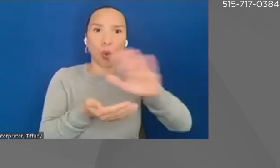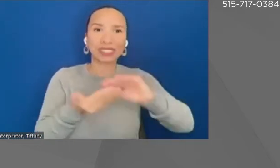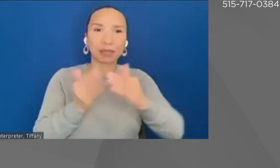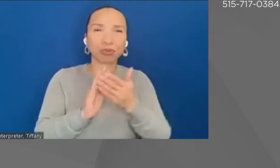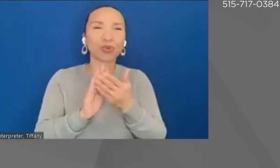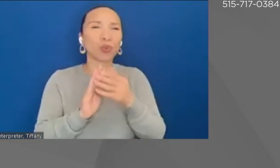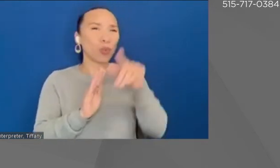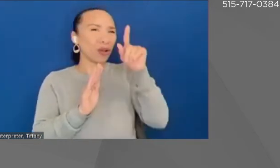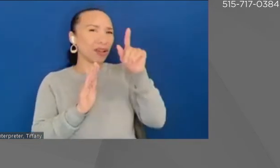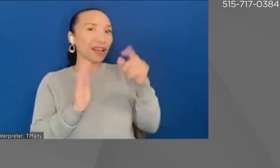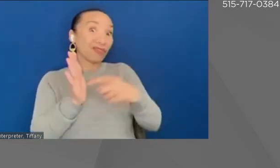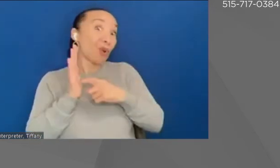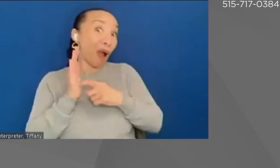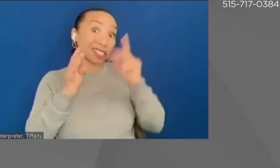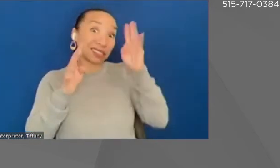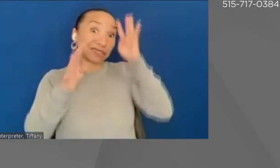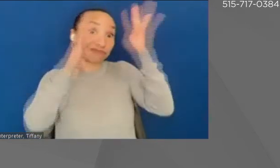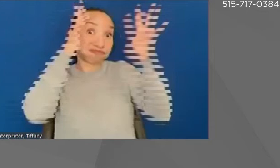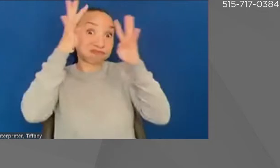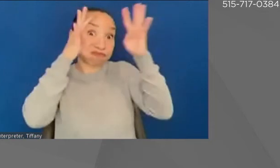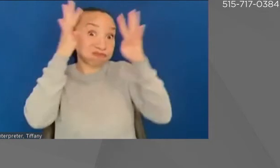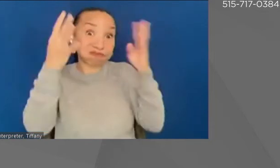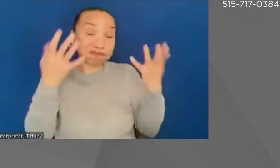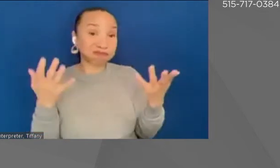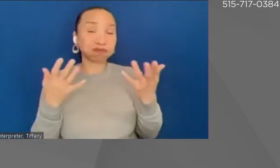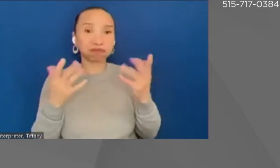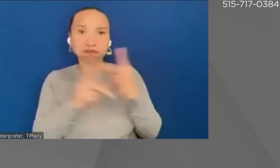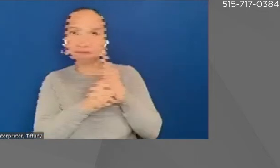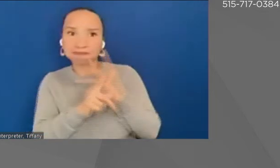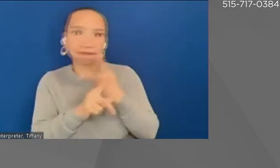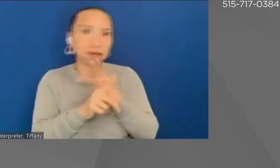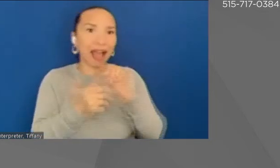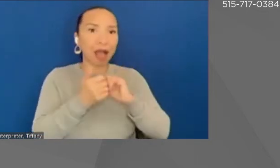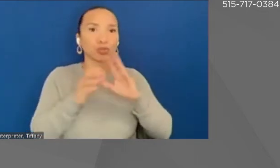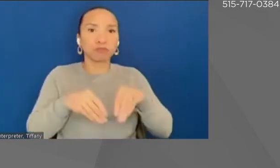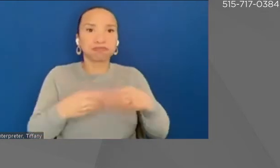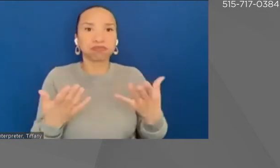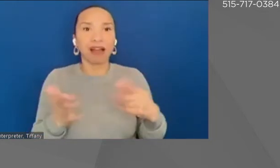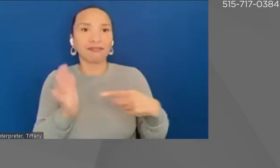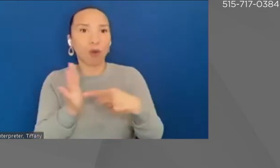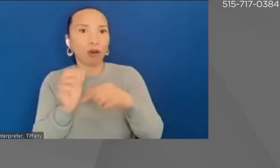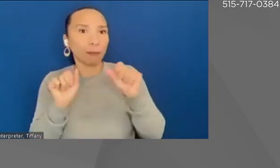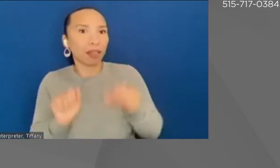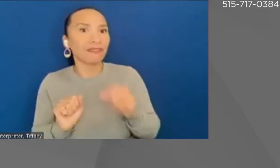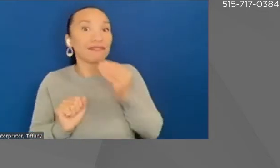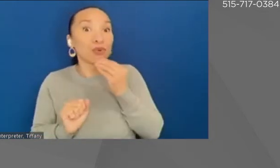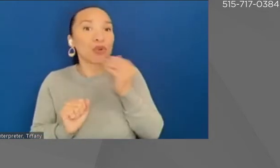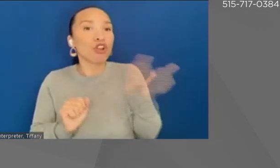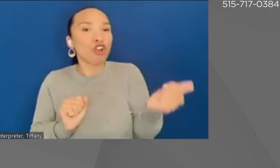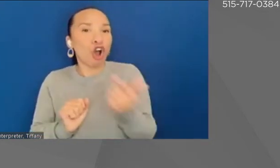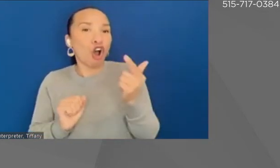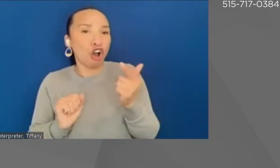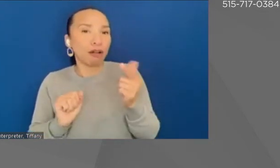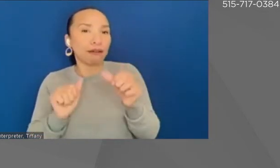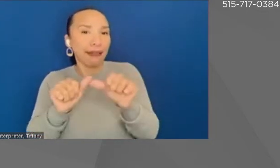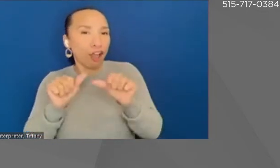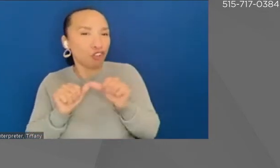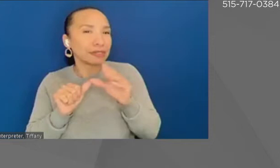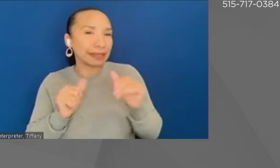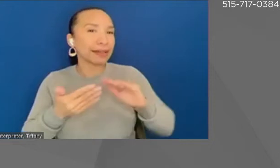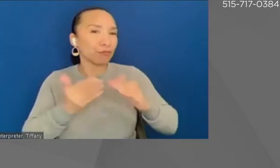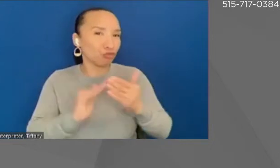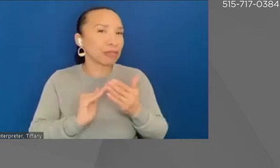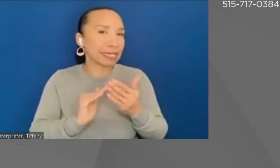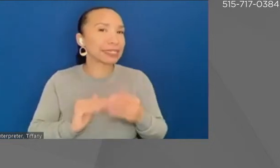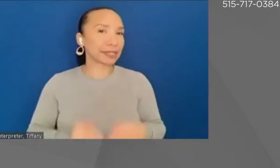can continue to deliver healthy and affordable food to all areas and all communities that are in need. Great, thank you.